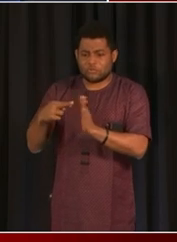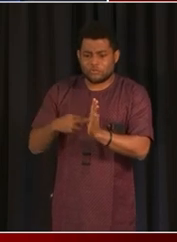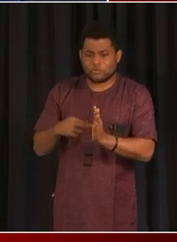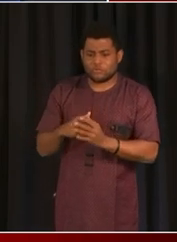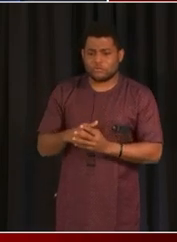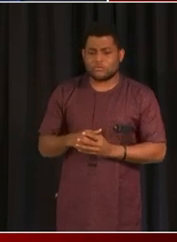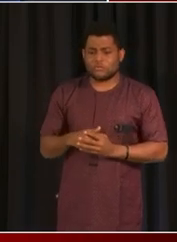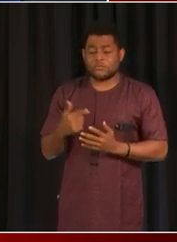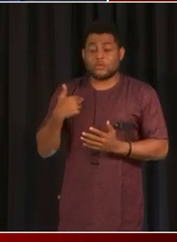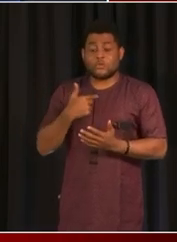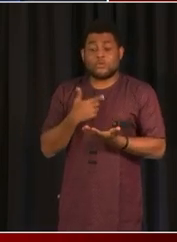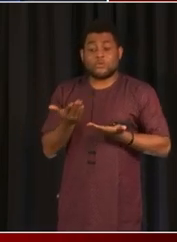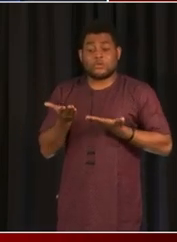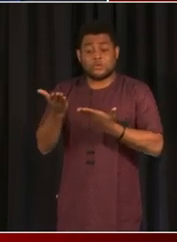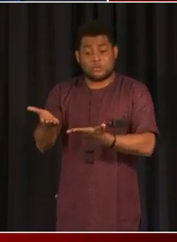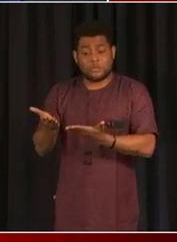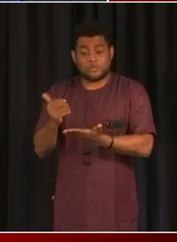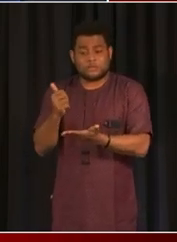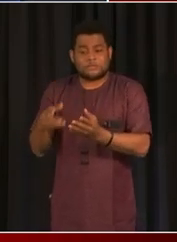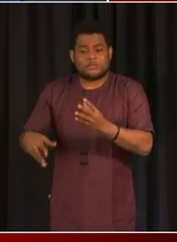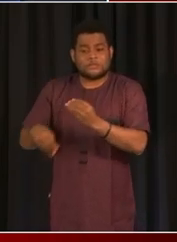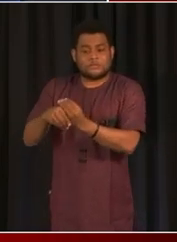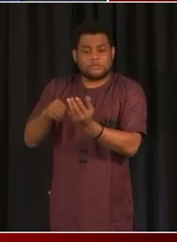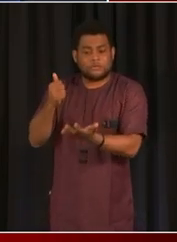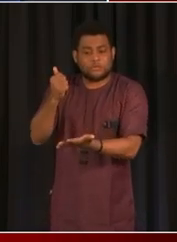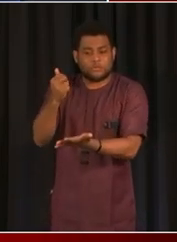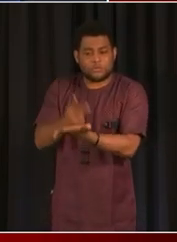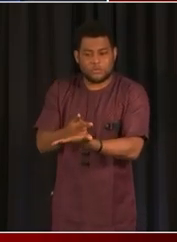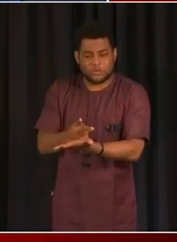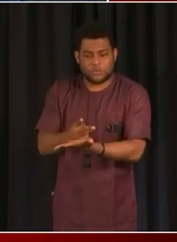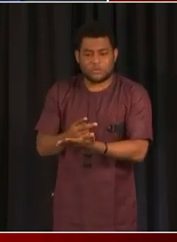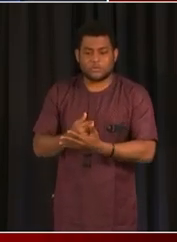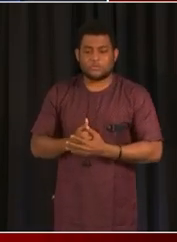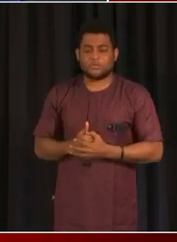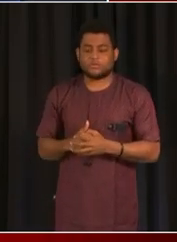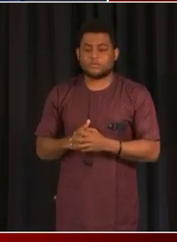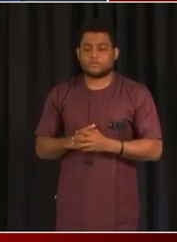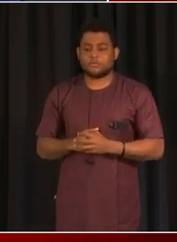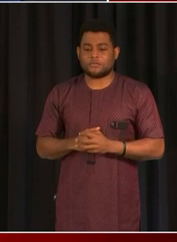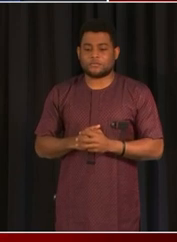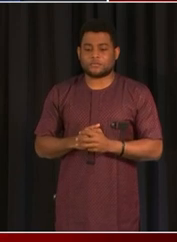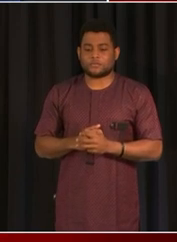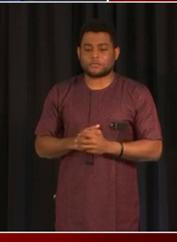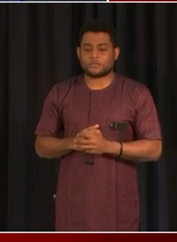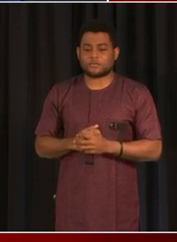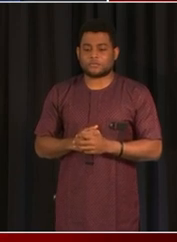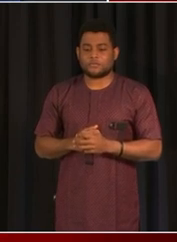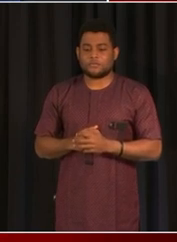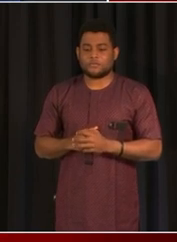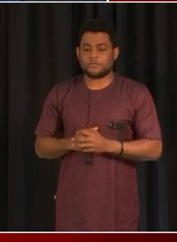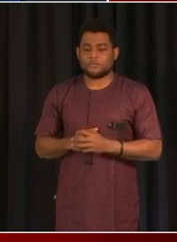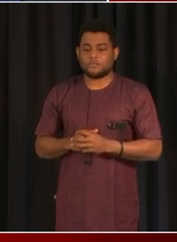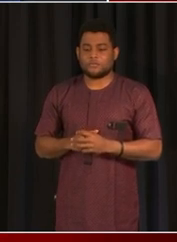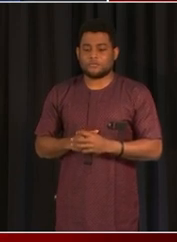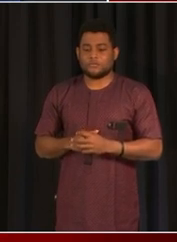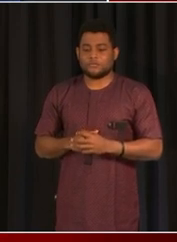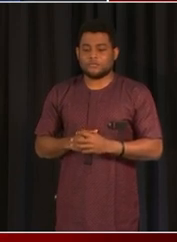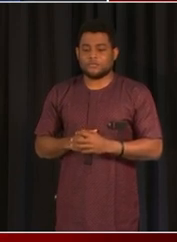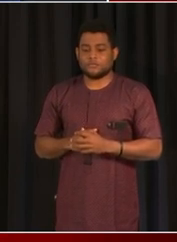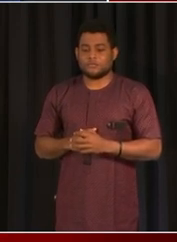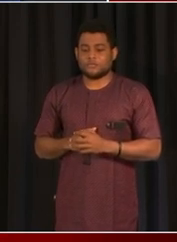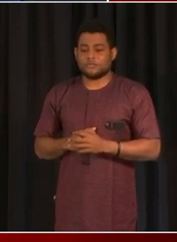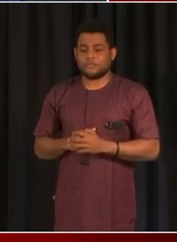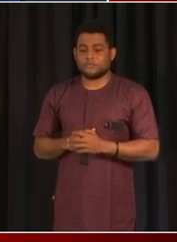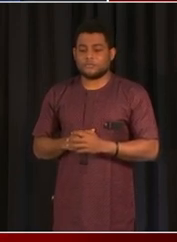some additional authority or strength behind what they are doing as employers. And any private